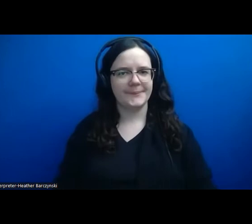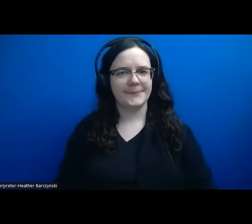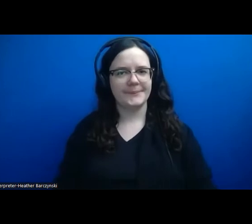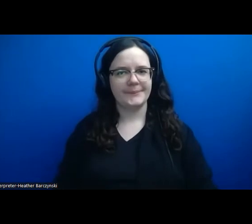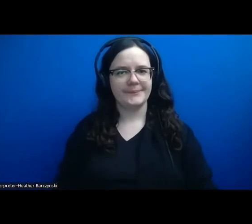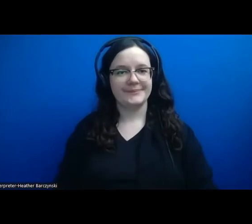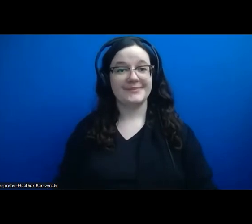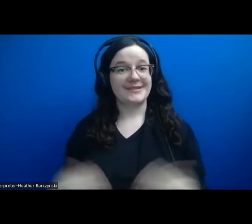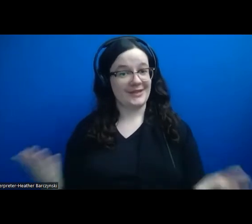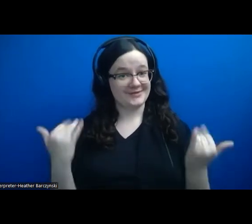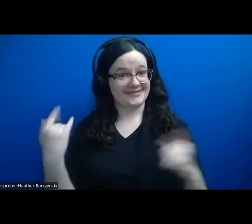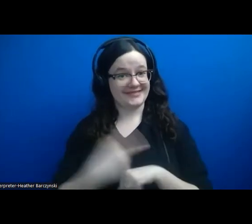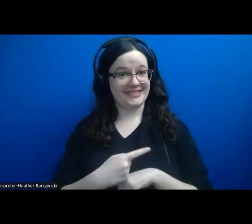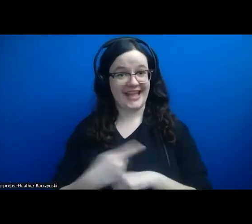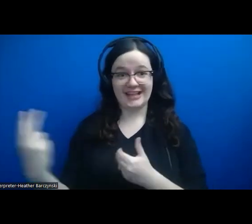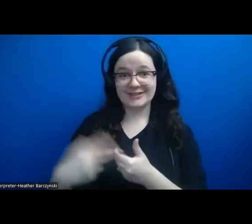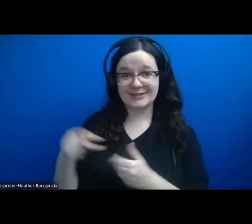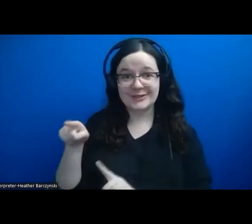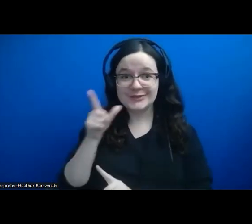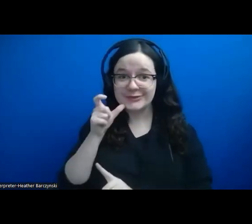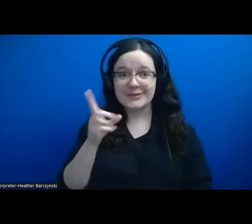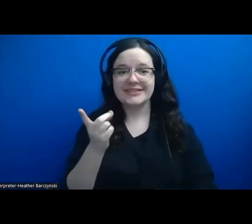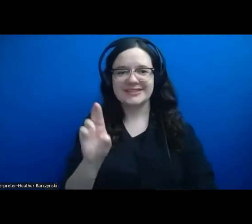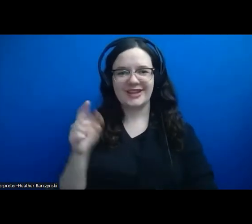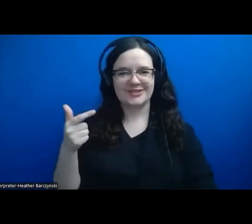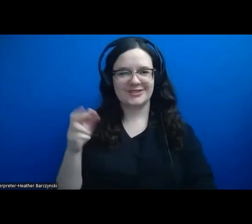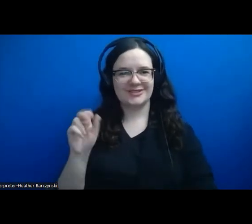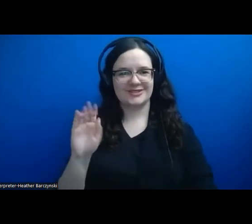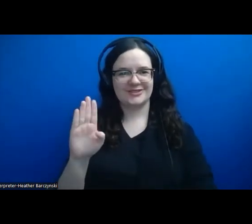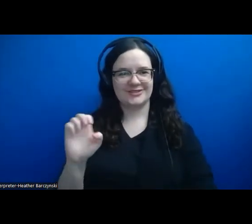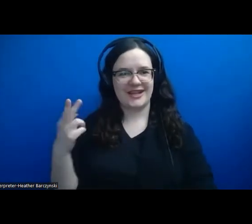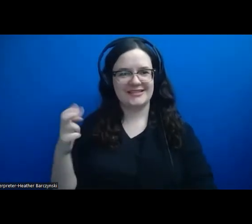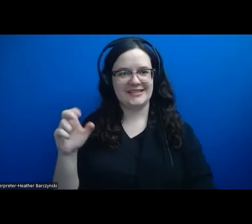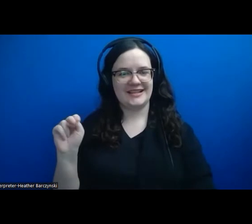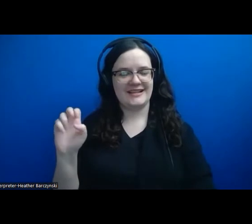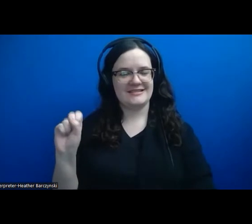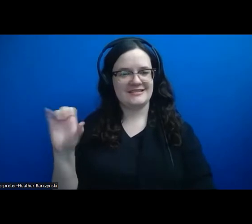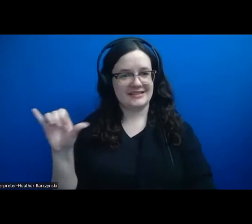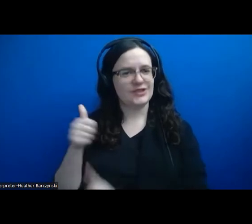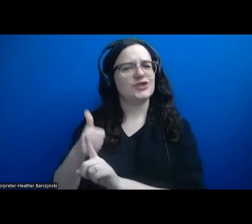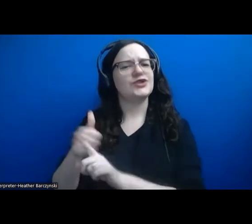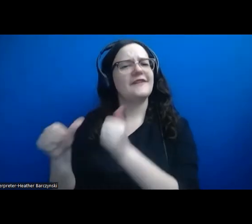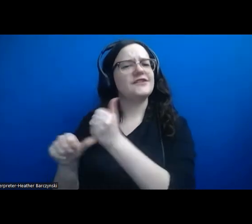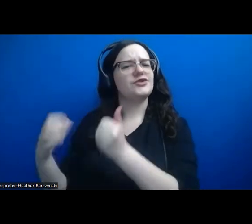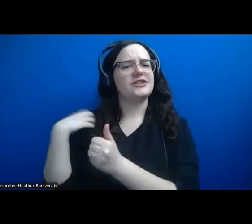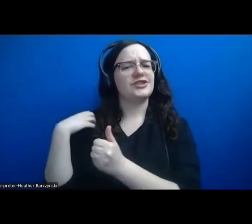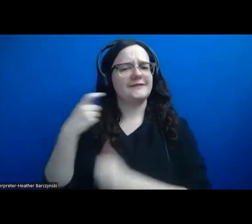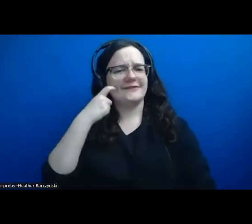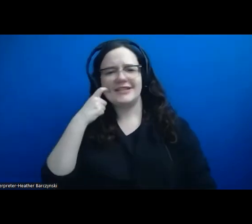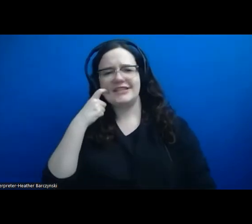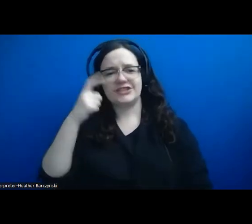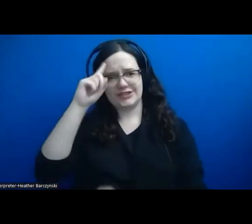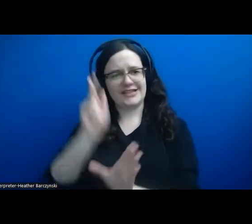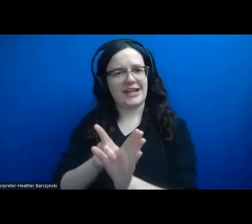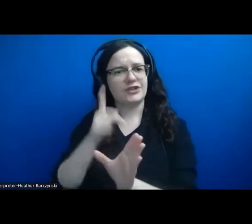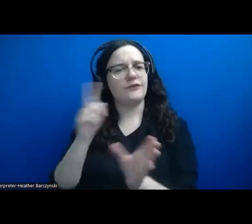Today, we are joined by Dr. Grace Hennessy. She's the Associate Chief for Addiction Psychiatry at the Office of Addiction